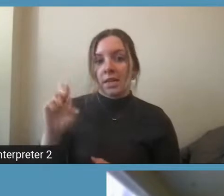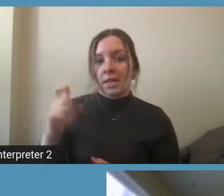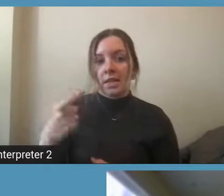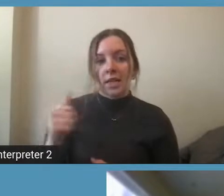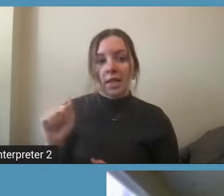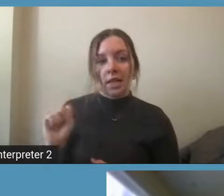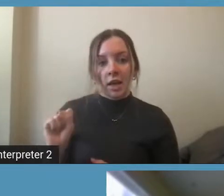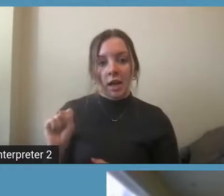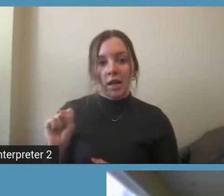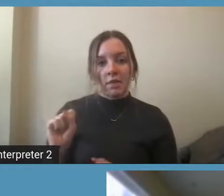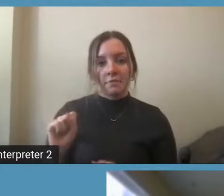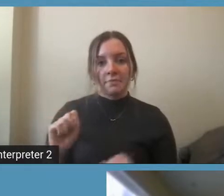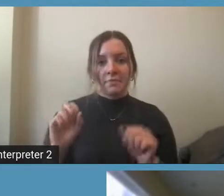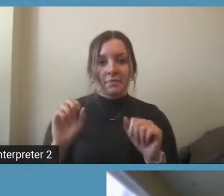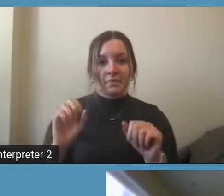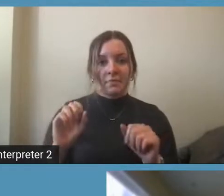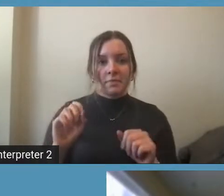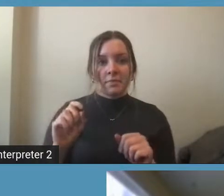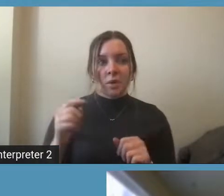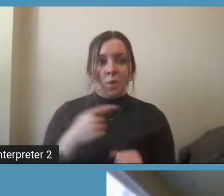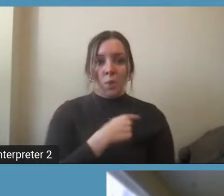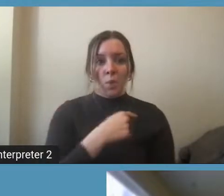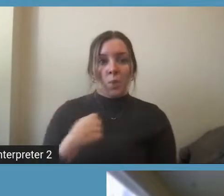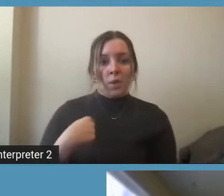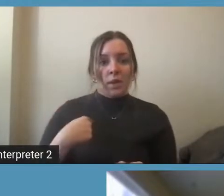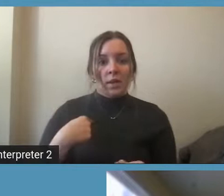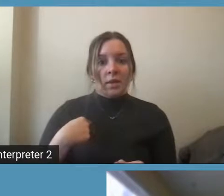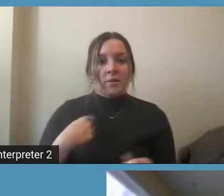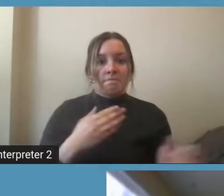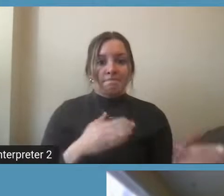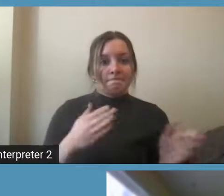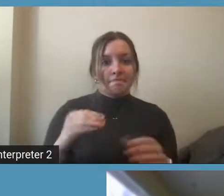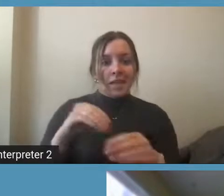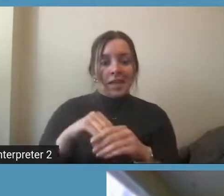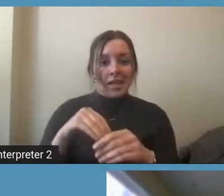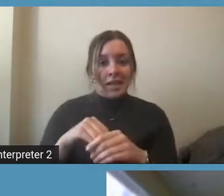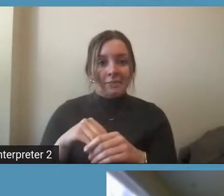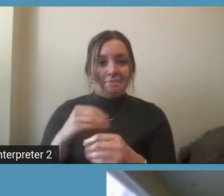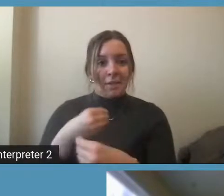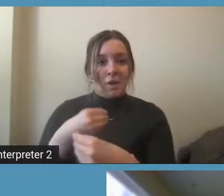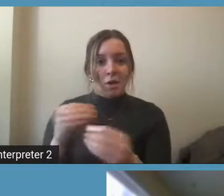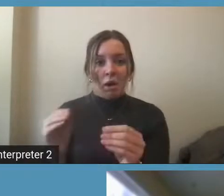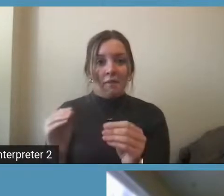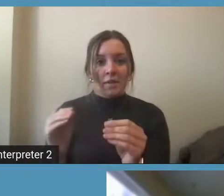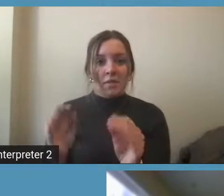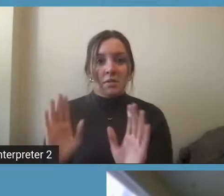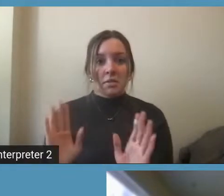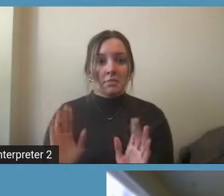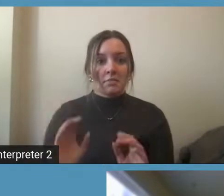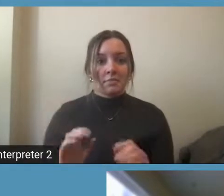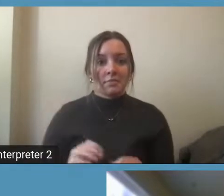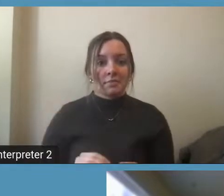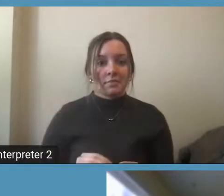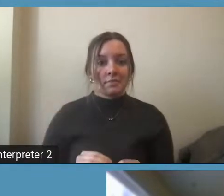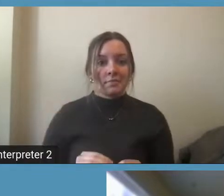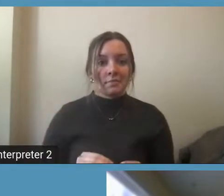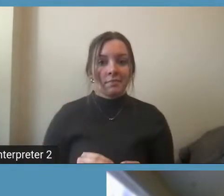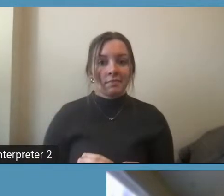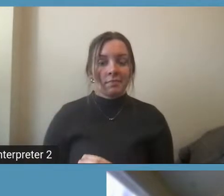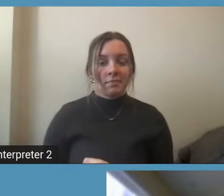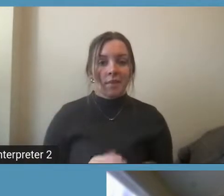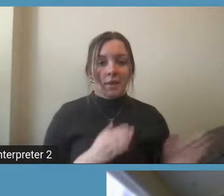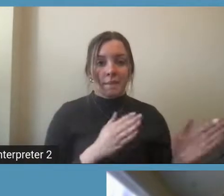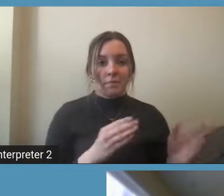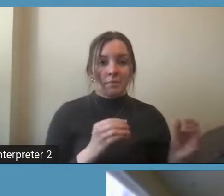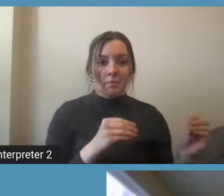in their conservation office and they paraded all of the pieces through, and we had one set up and they just kept bringing them through, kept things moving very quickly.